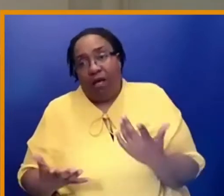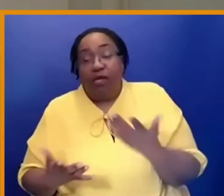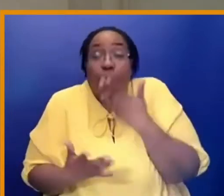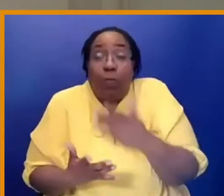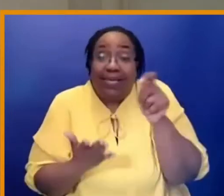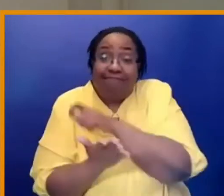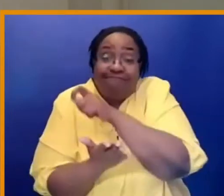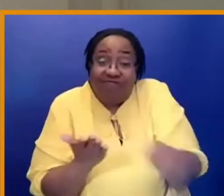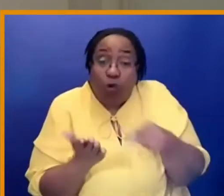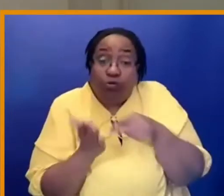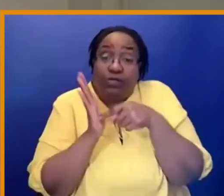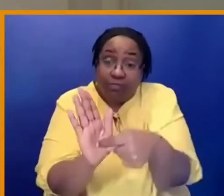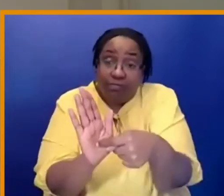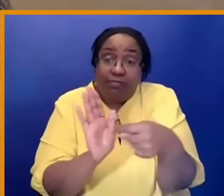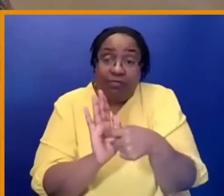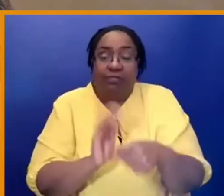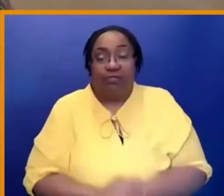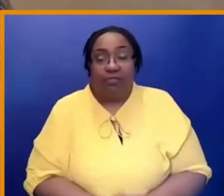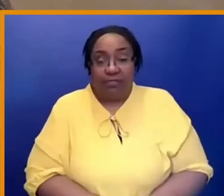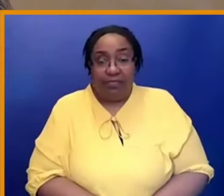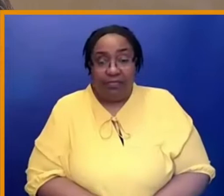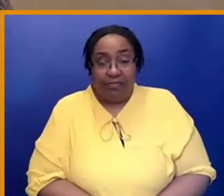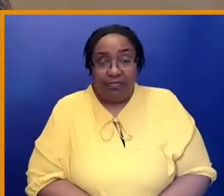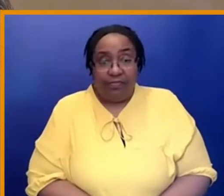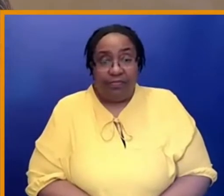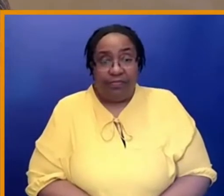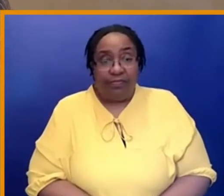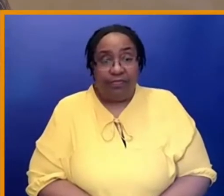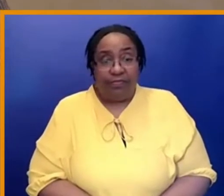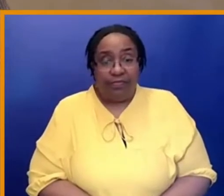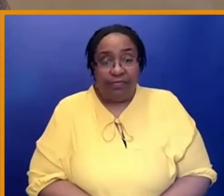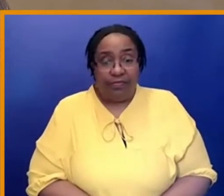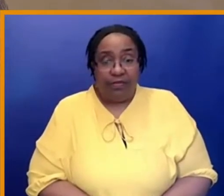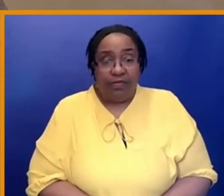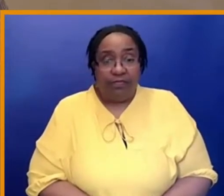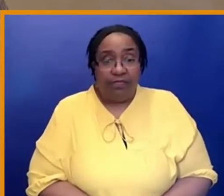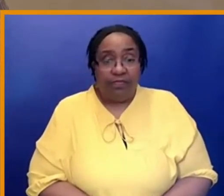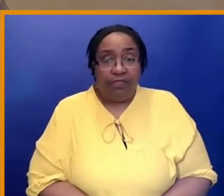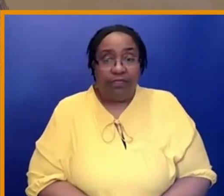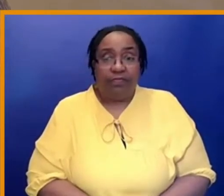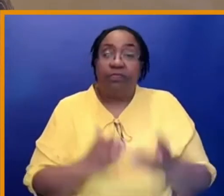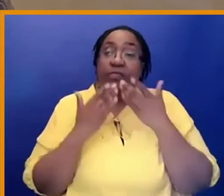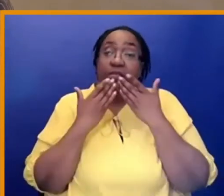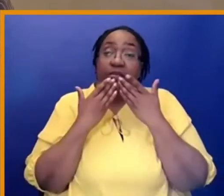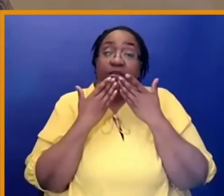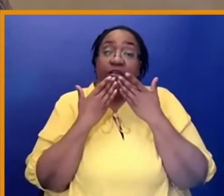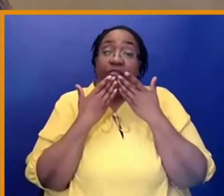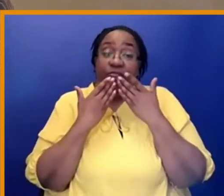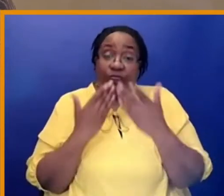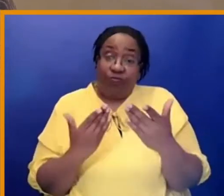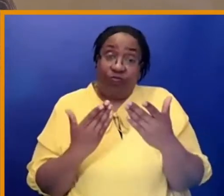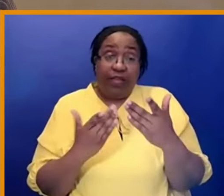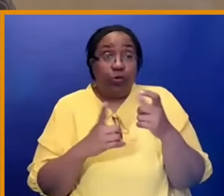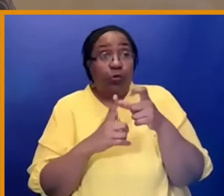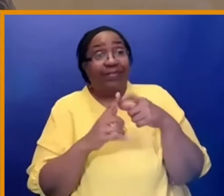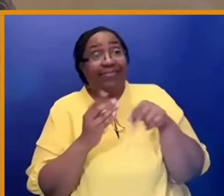Amendment 1. Thanks very much. Thank you very much, Duncan. I now ask Nick